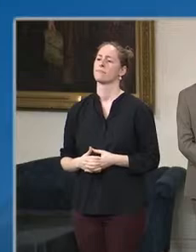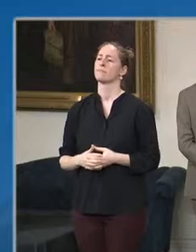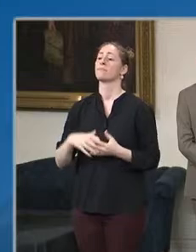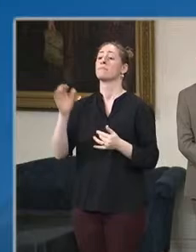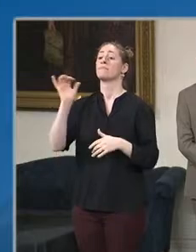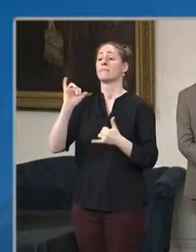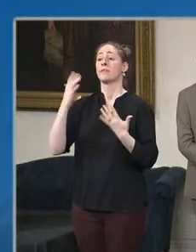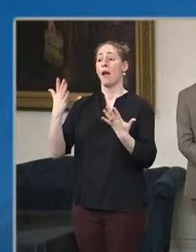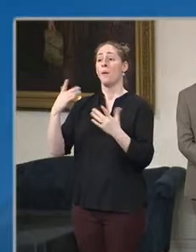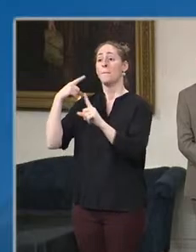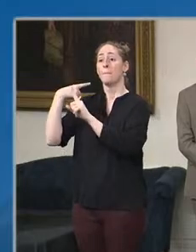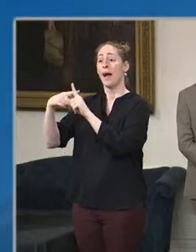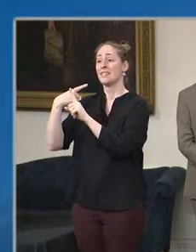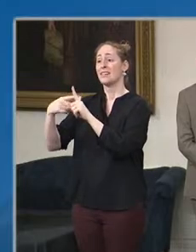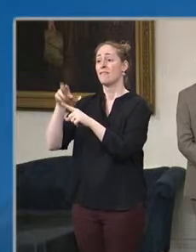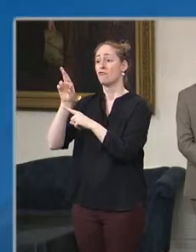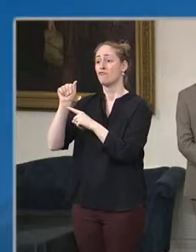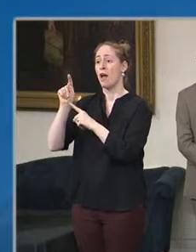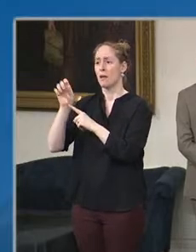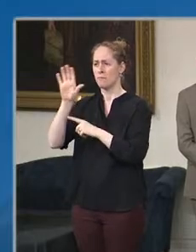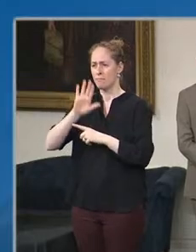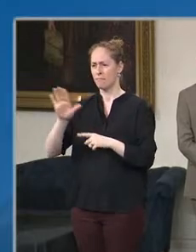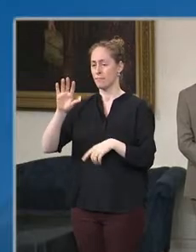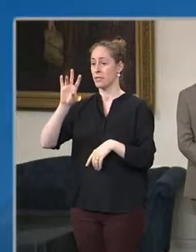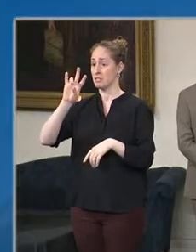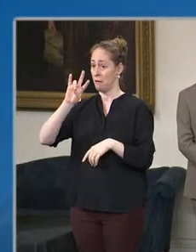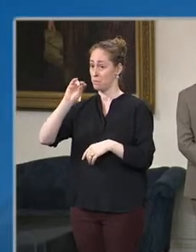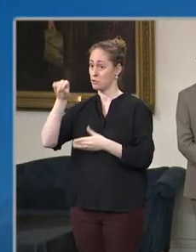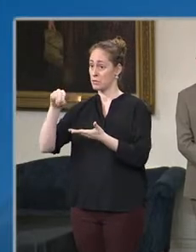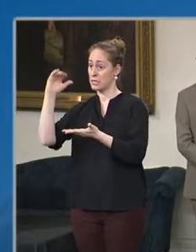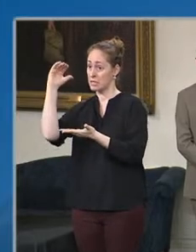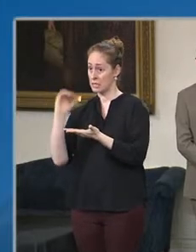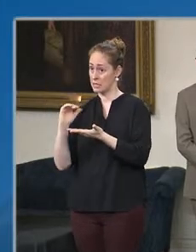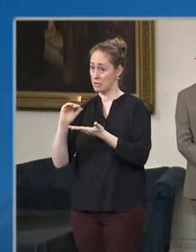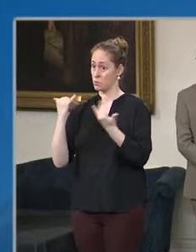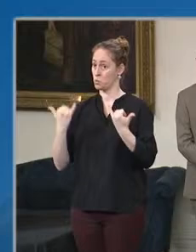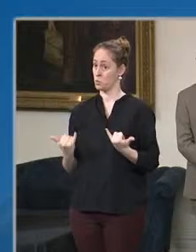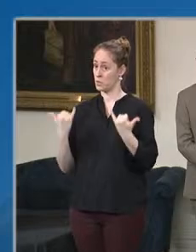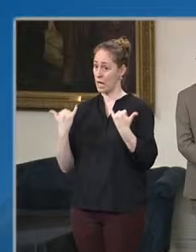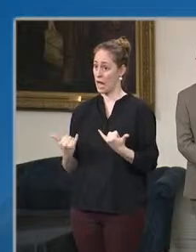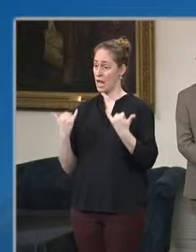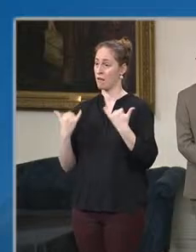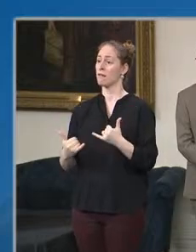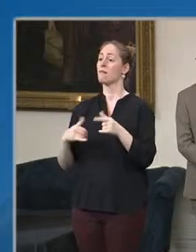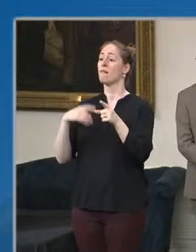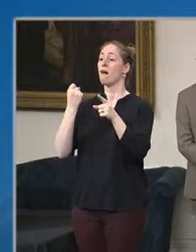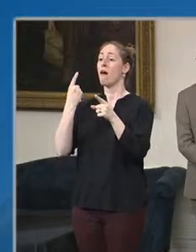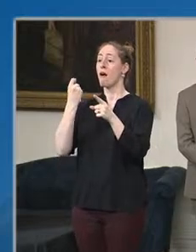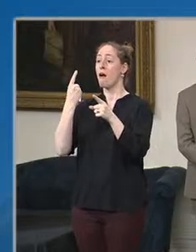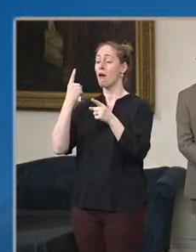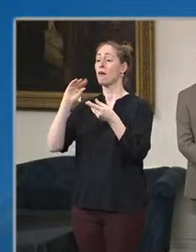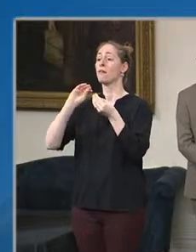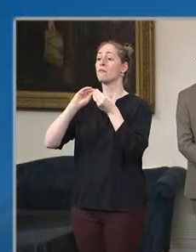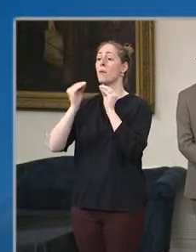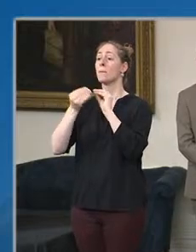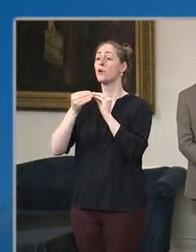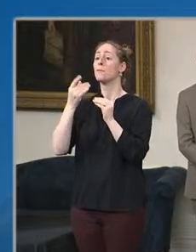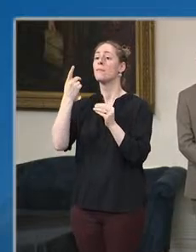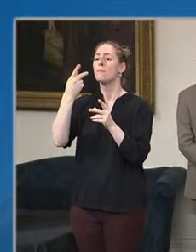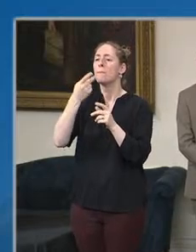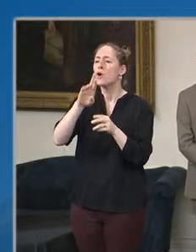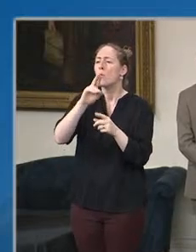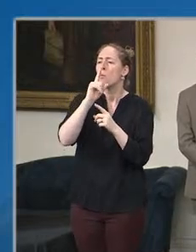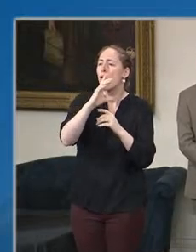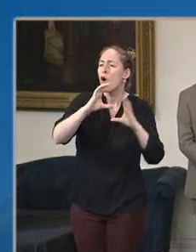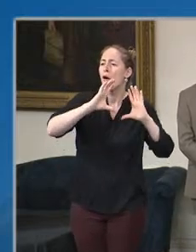7.74%, and our cases per 100,000 is up slightly to 45.6. Today, for the